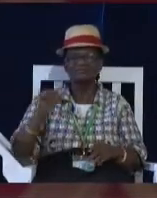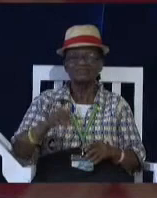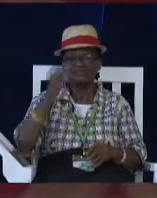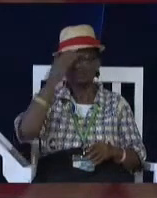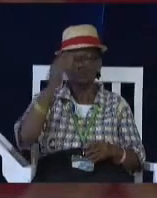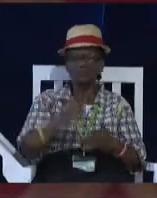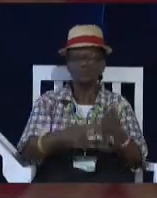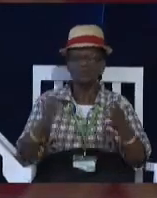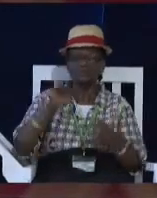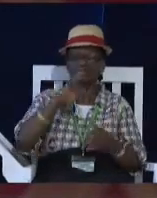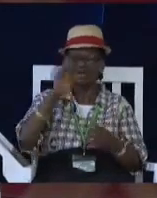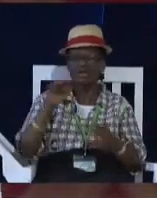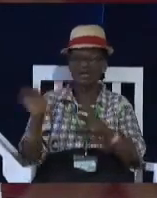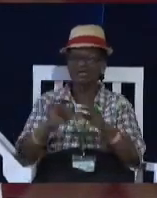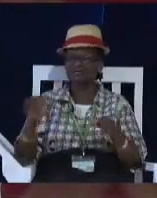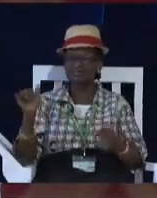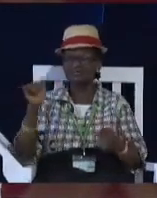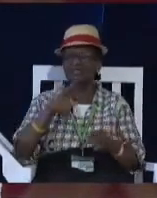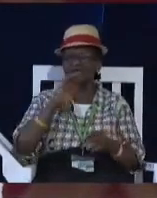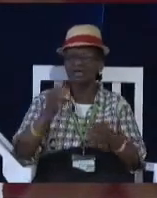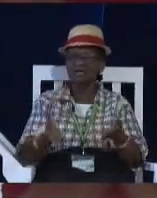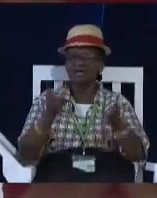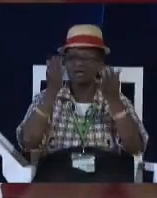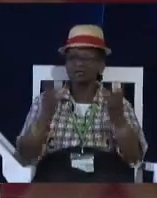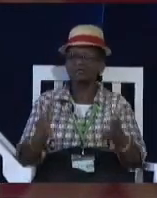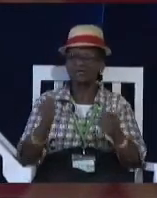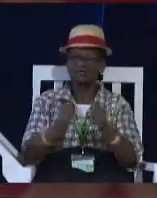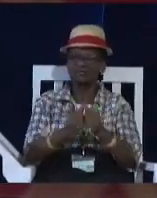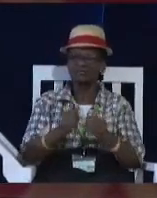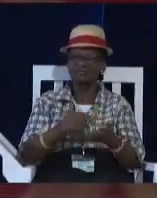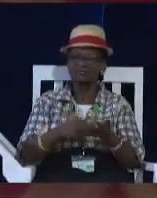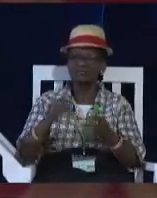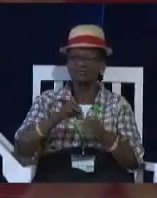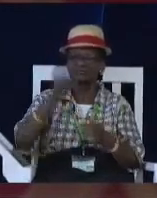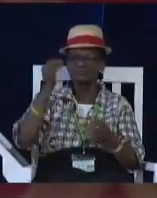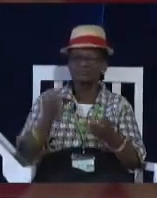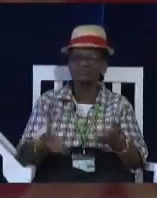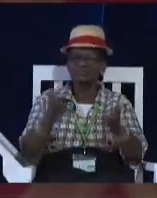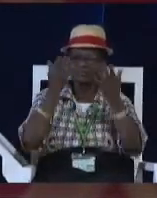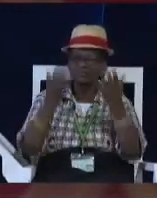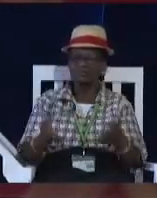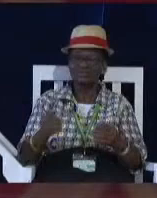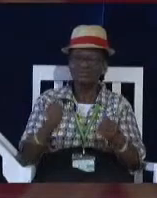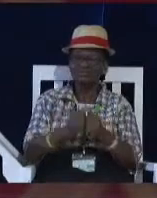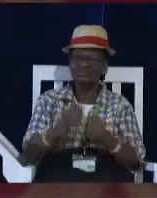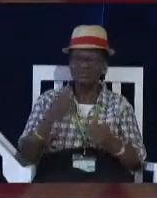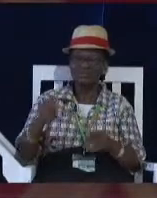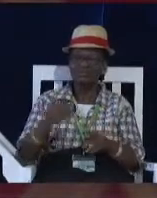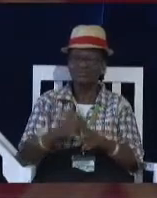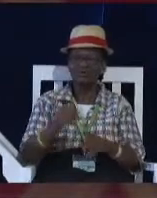they are loaded with the Holy Spirit, loaded with the Word of God,